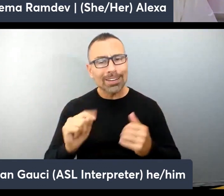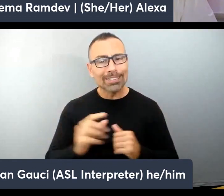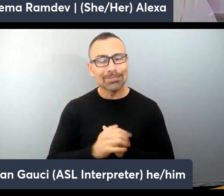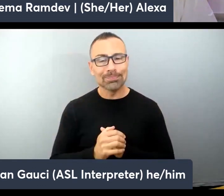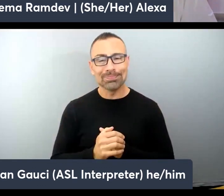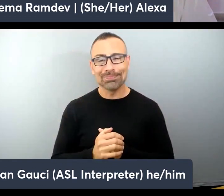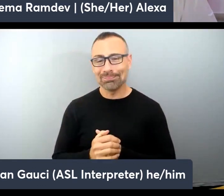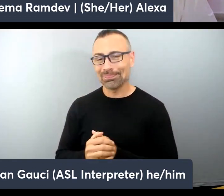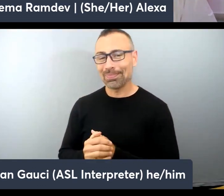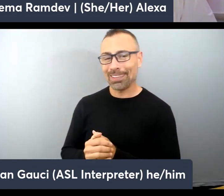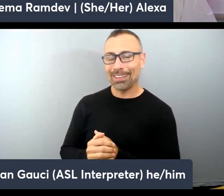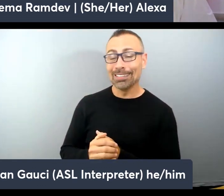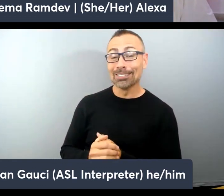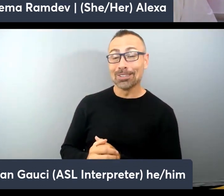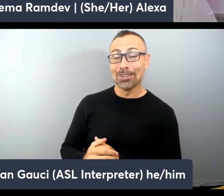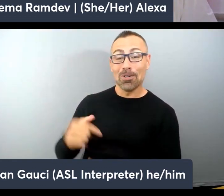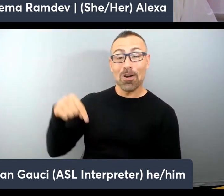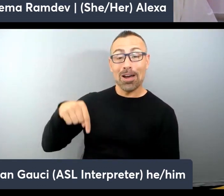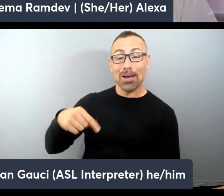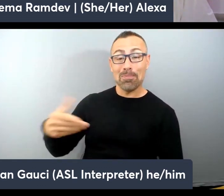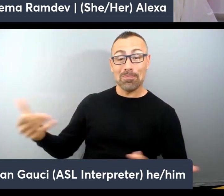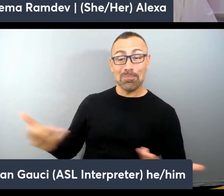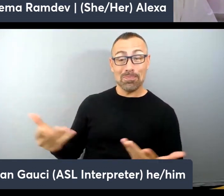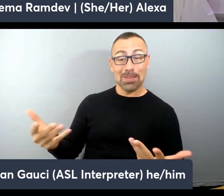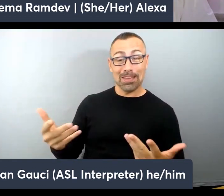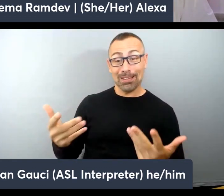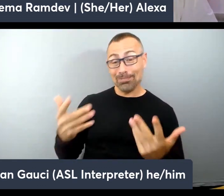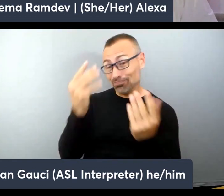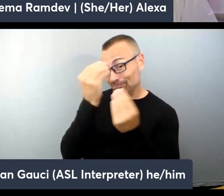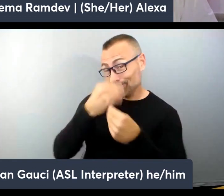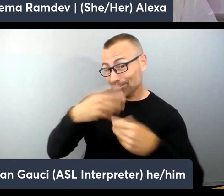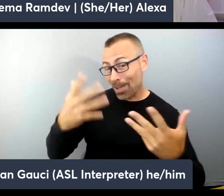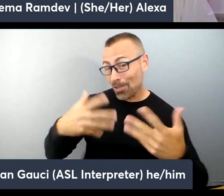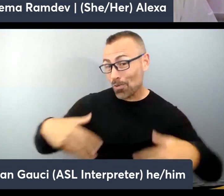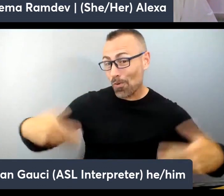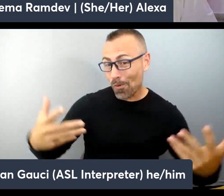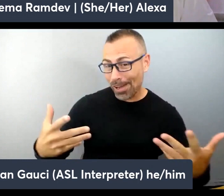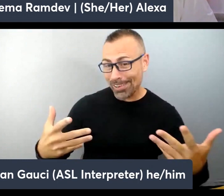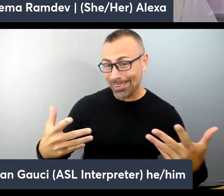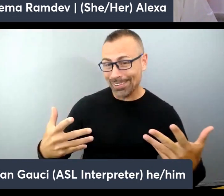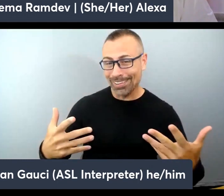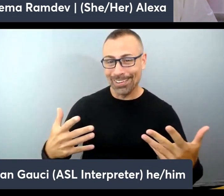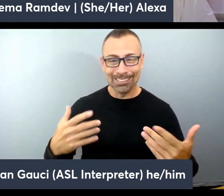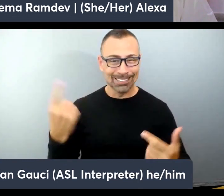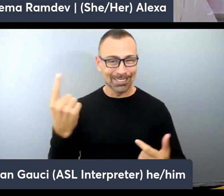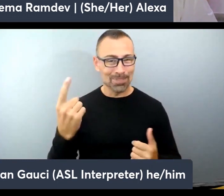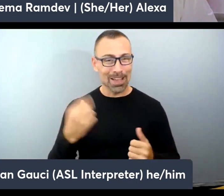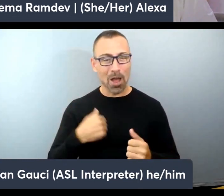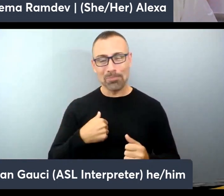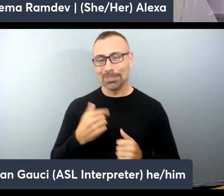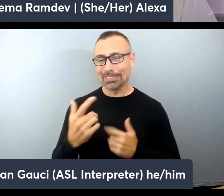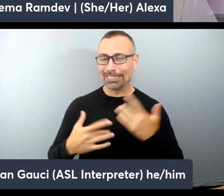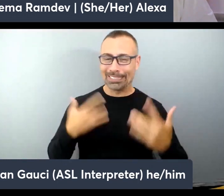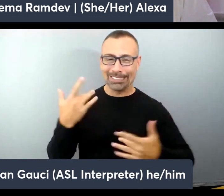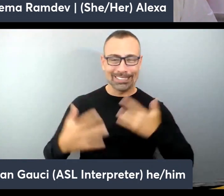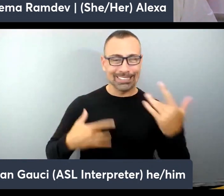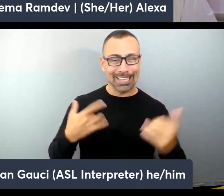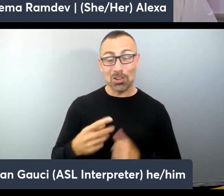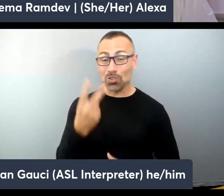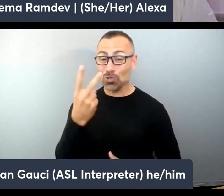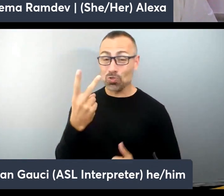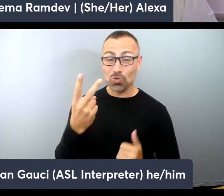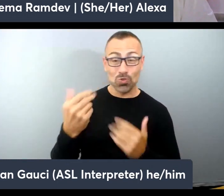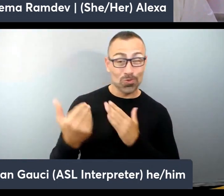So I'm here to share with you my real excitement and share the launch of two great features that